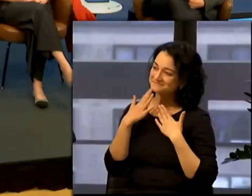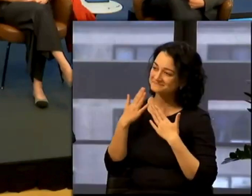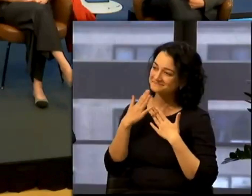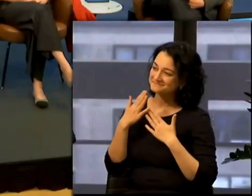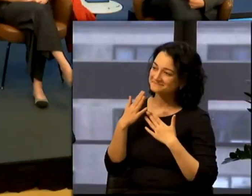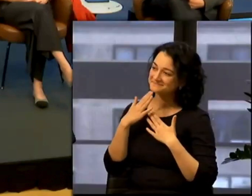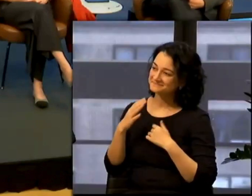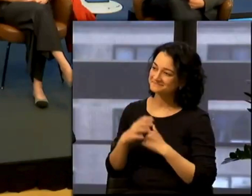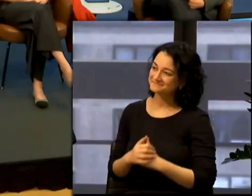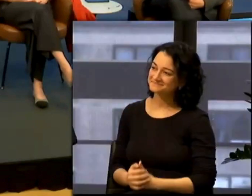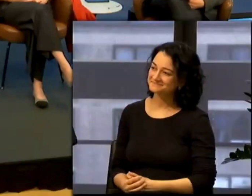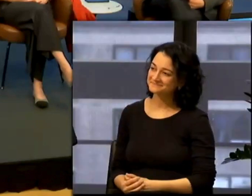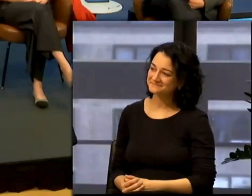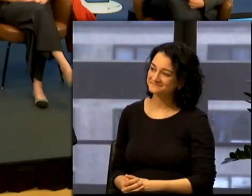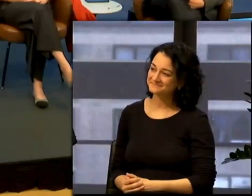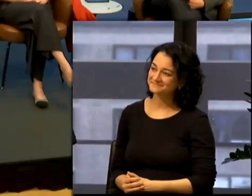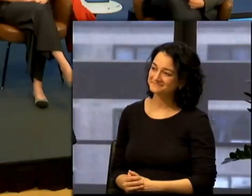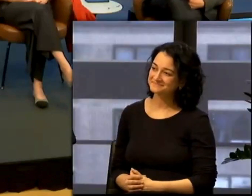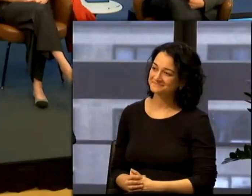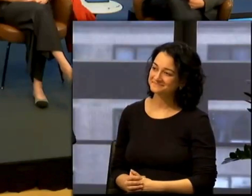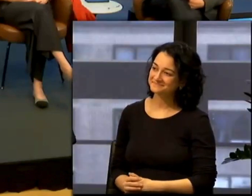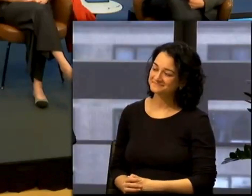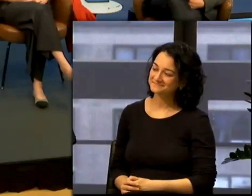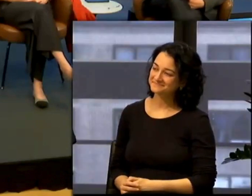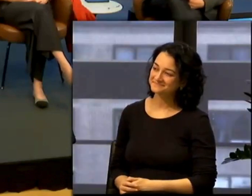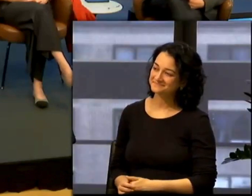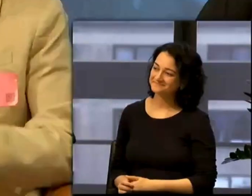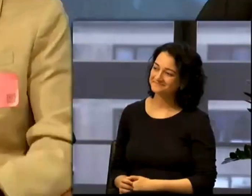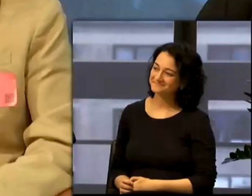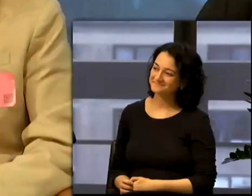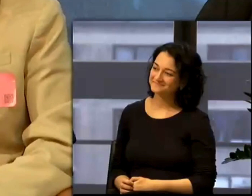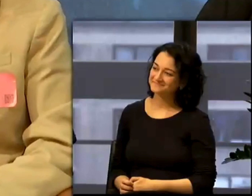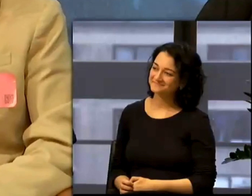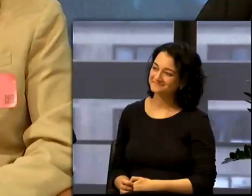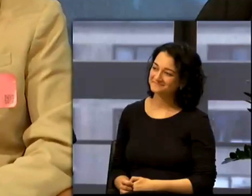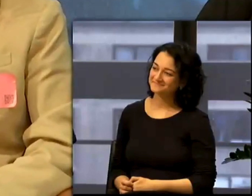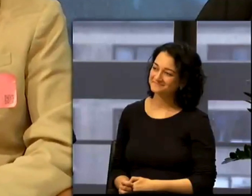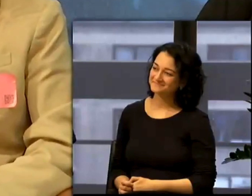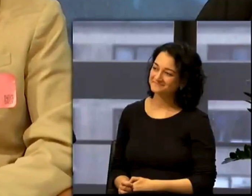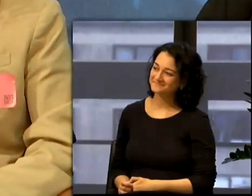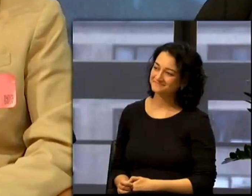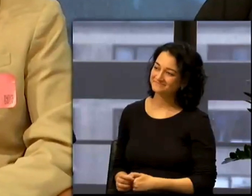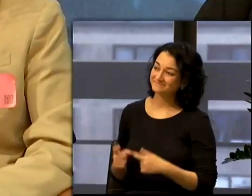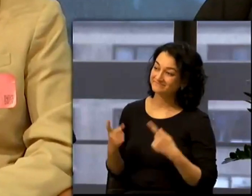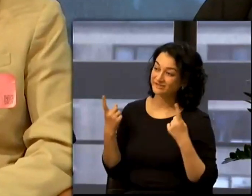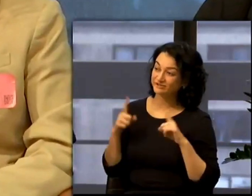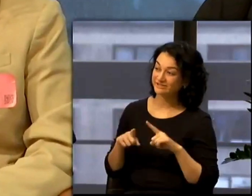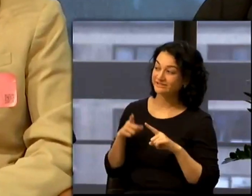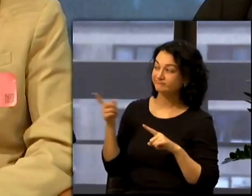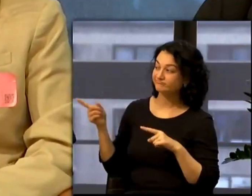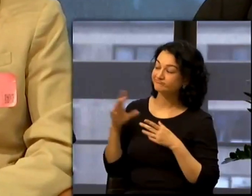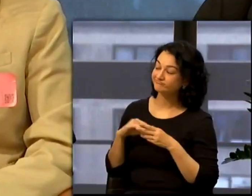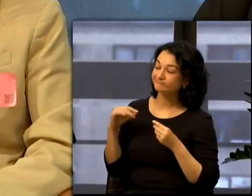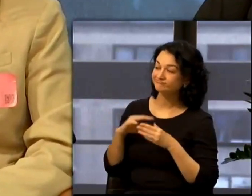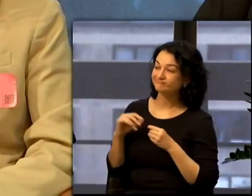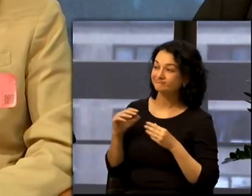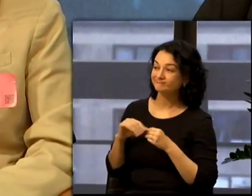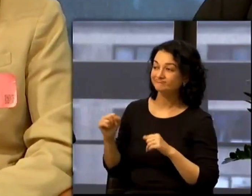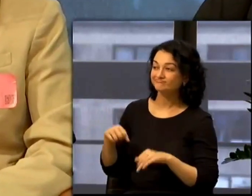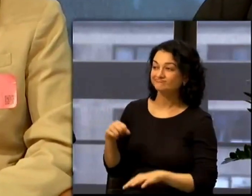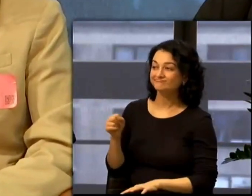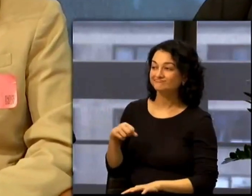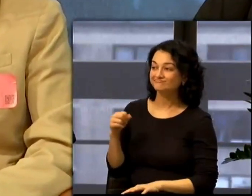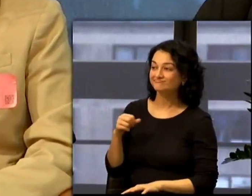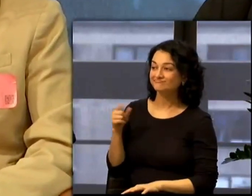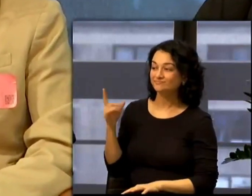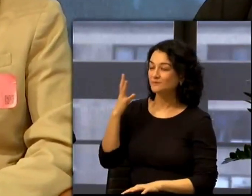policy trend and also turn that question on its head a little bit. I agree with all of Didier's wonderful points. One thing that I'll note